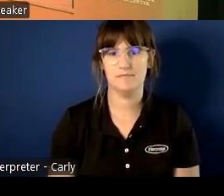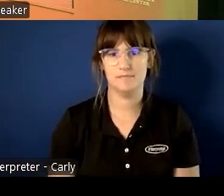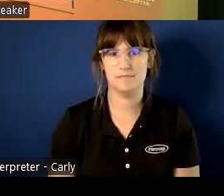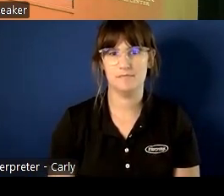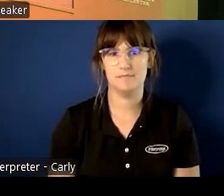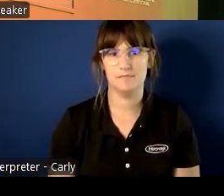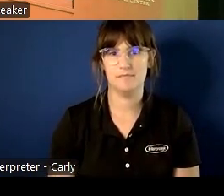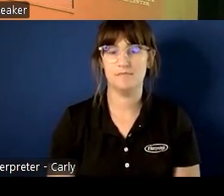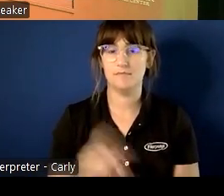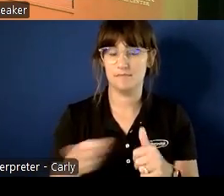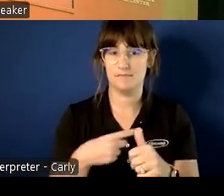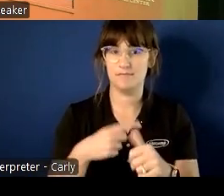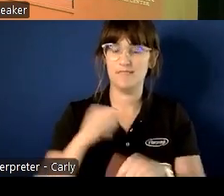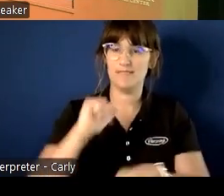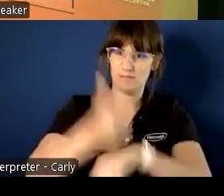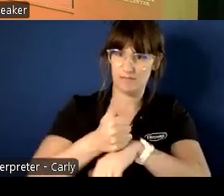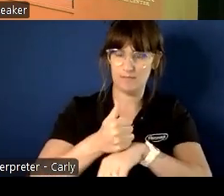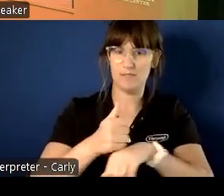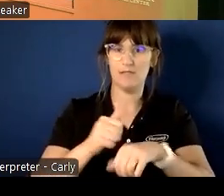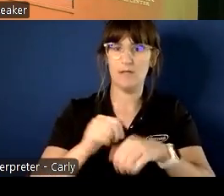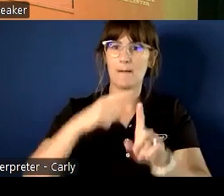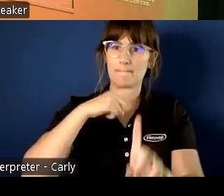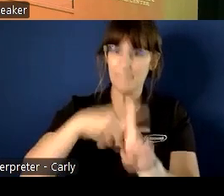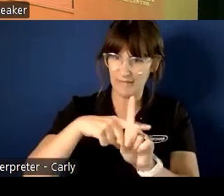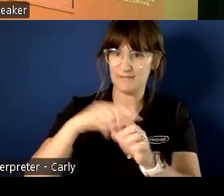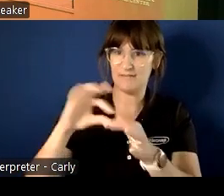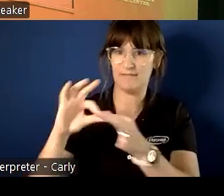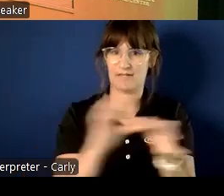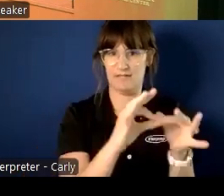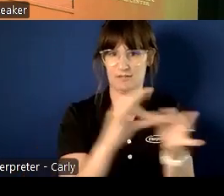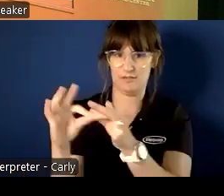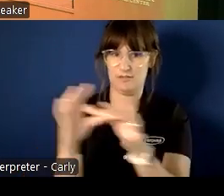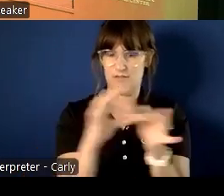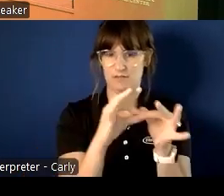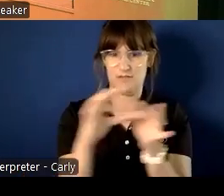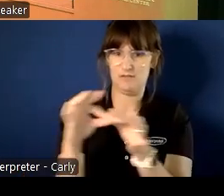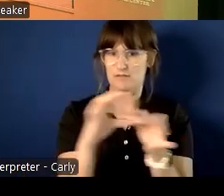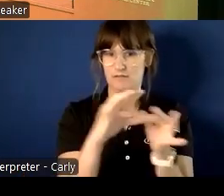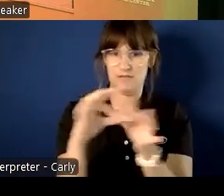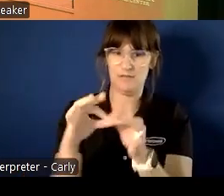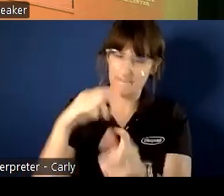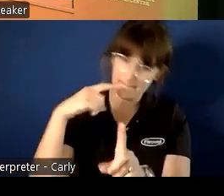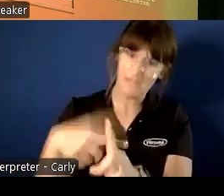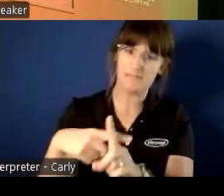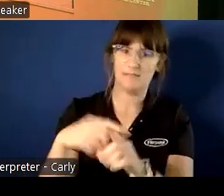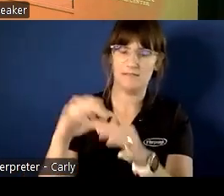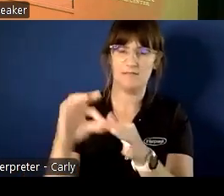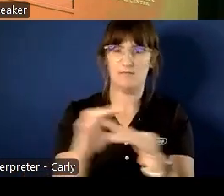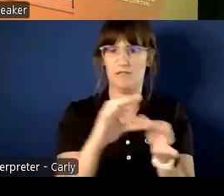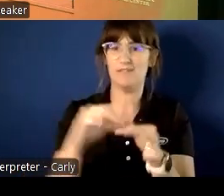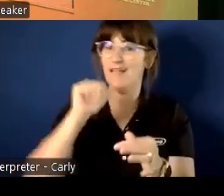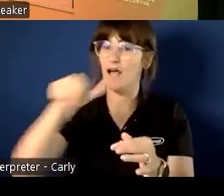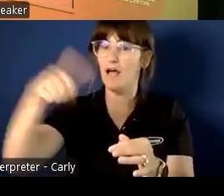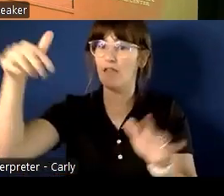I need to establish that there's a positive correlation, right? So never mind confounding, never mind all the kind of